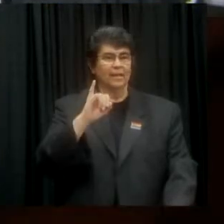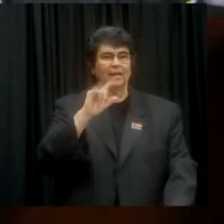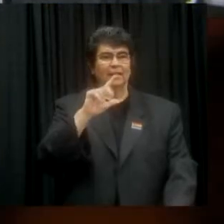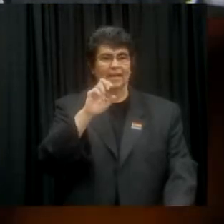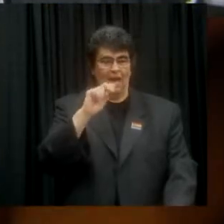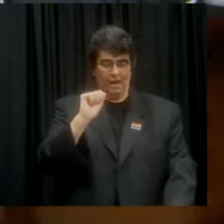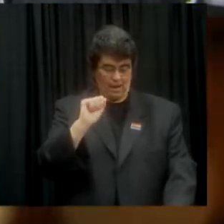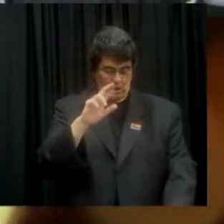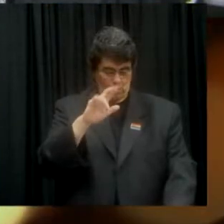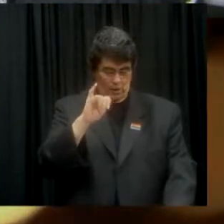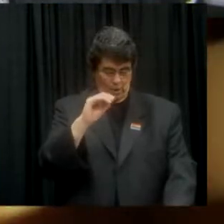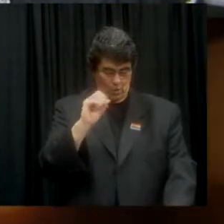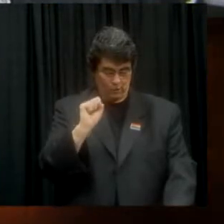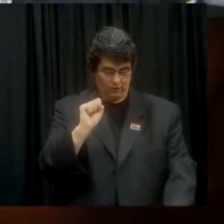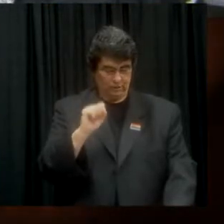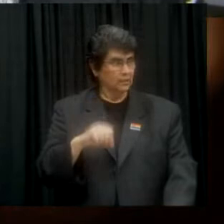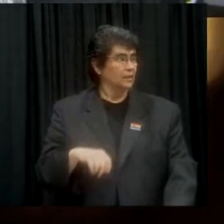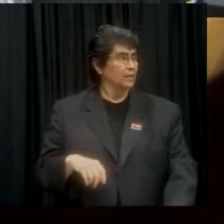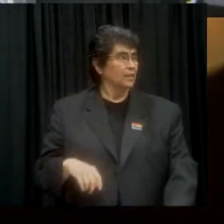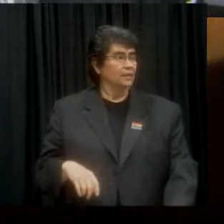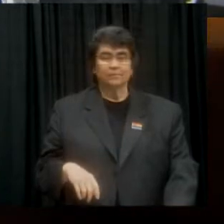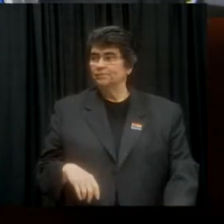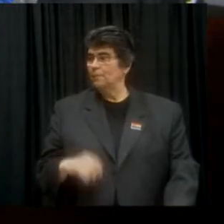Ileana Rios.